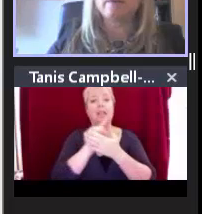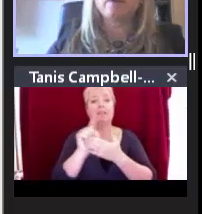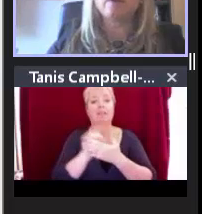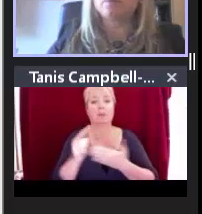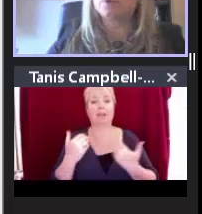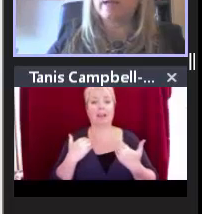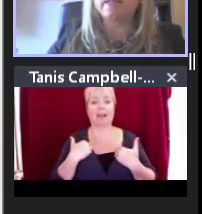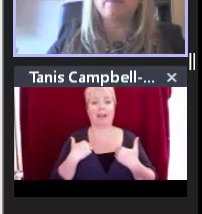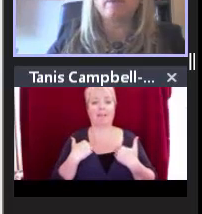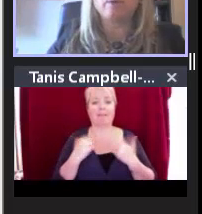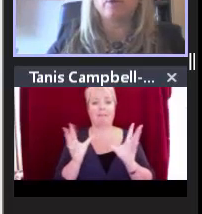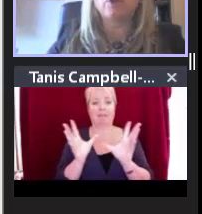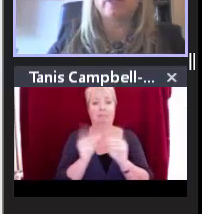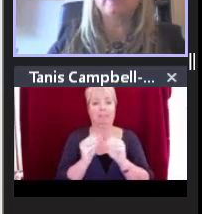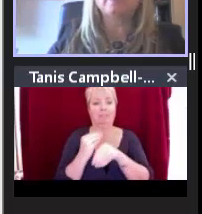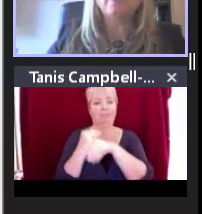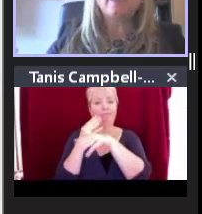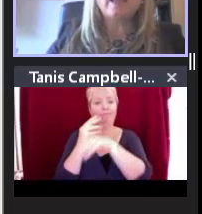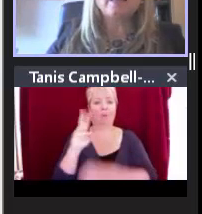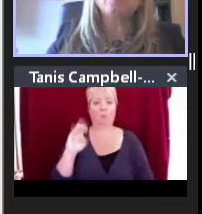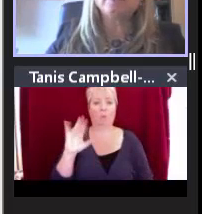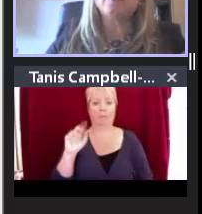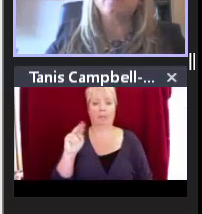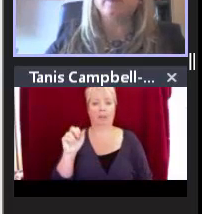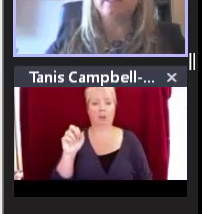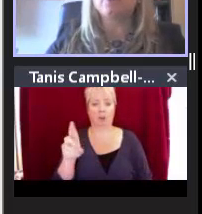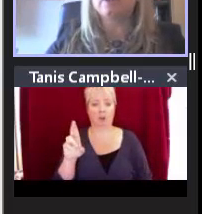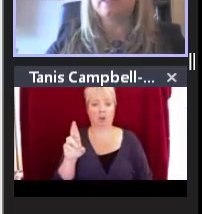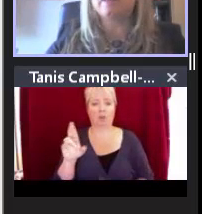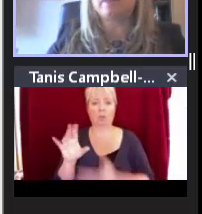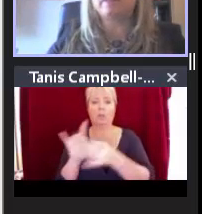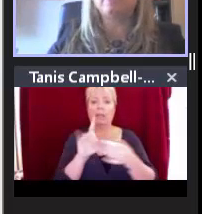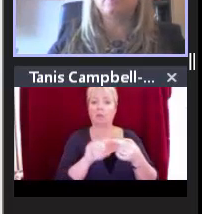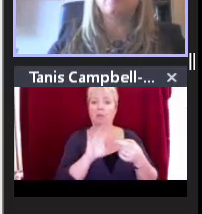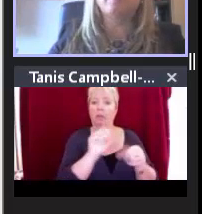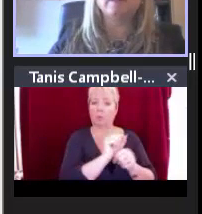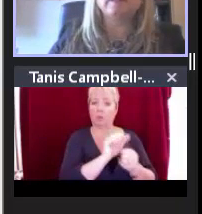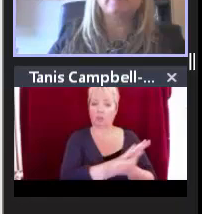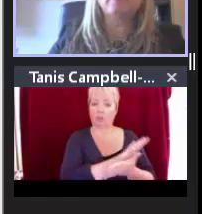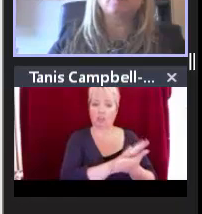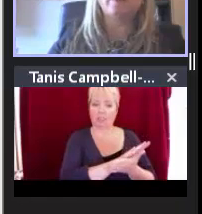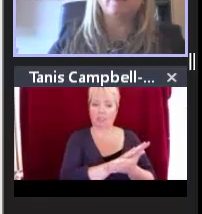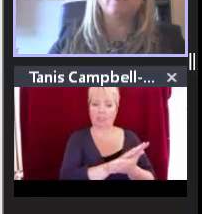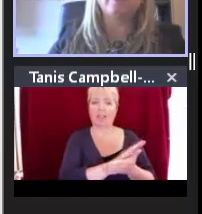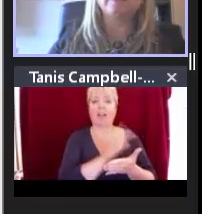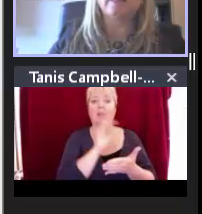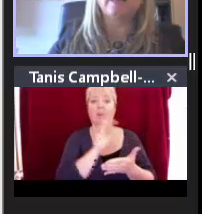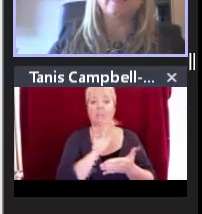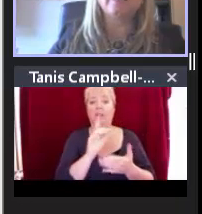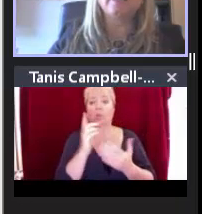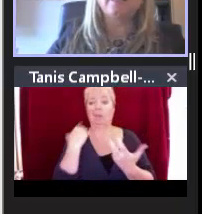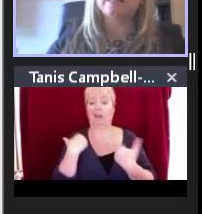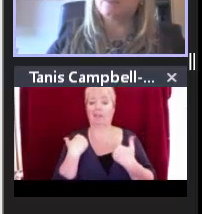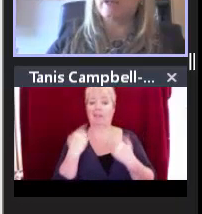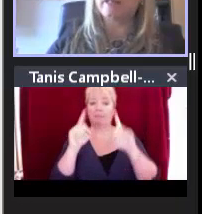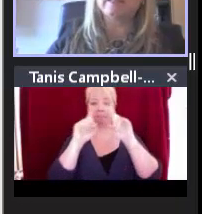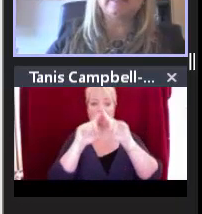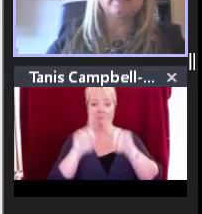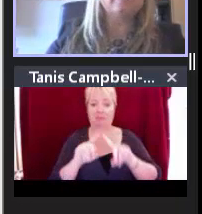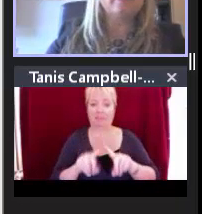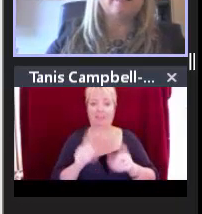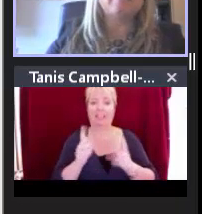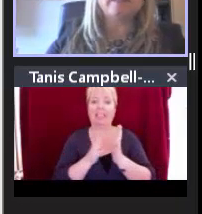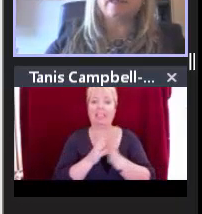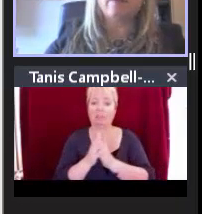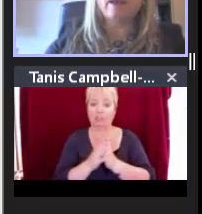tie in directly with the worksheets, and also really interesting business topics as well on the side, as well